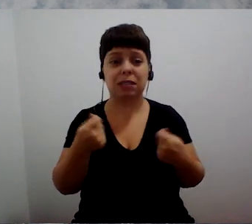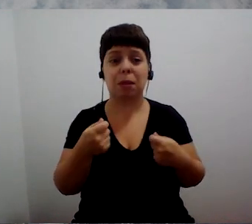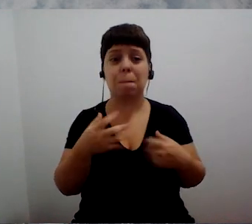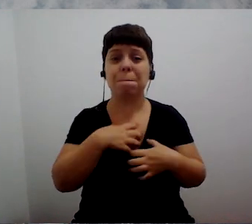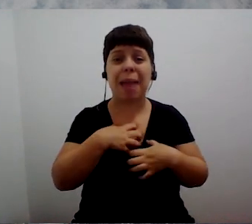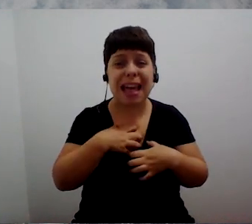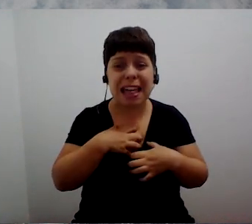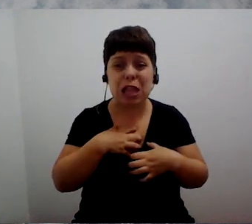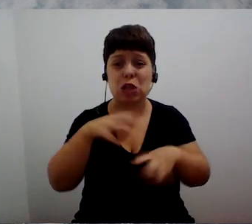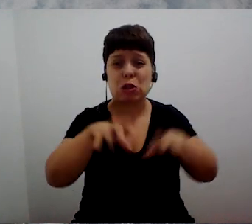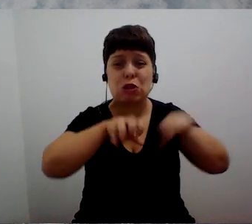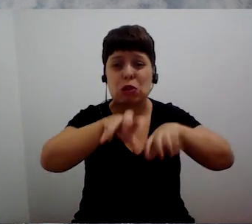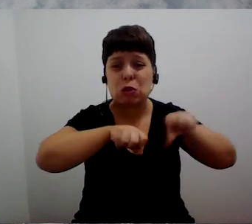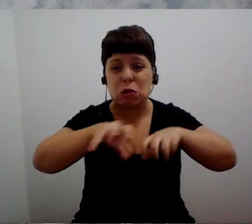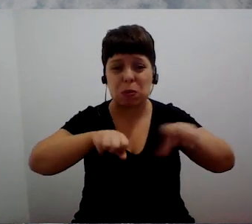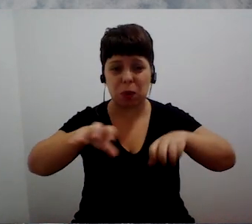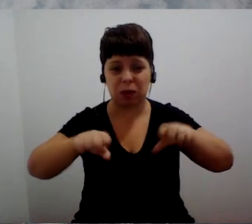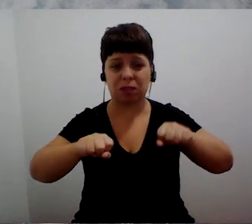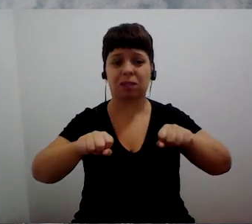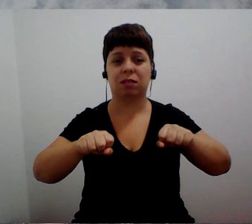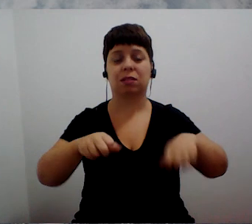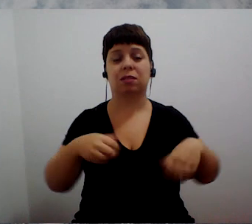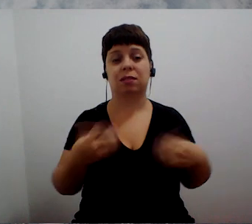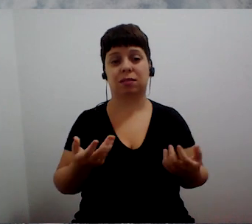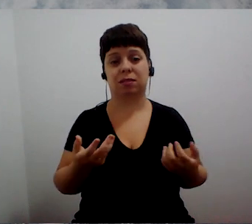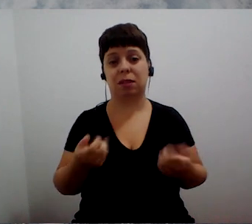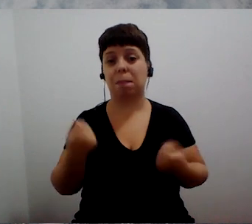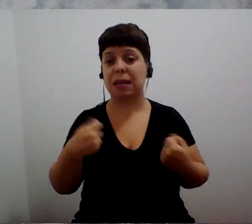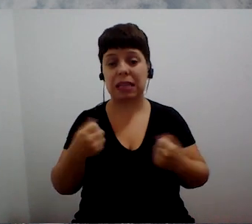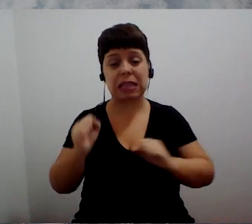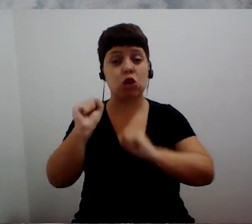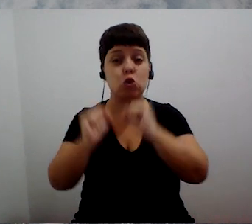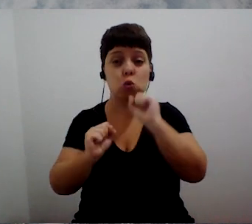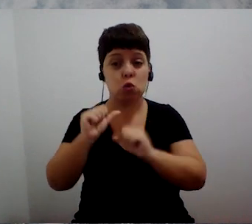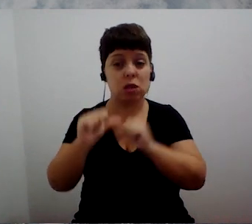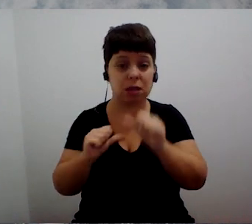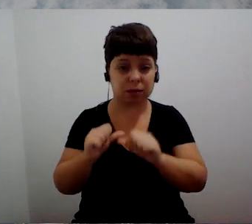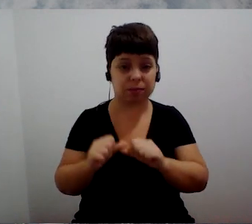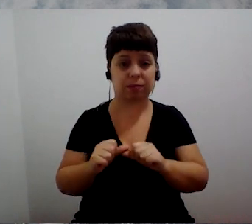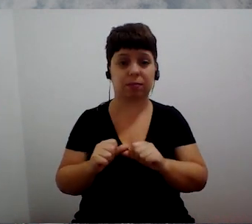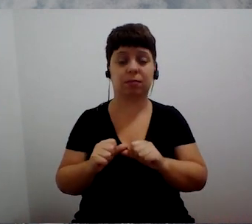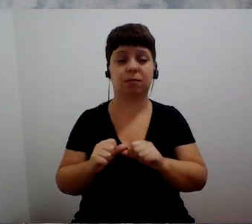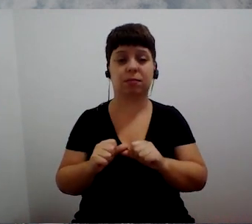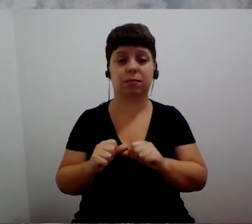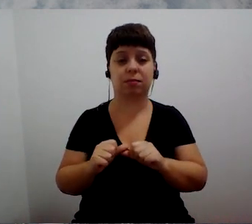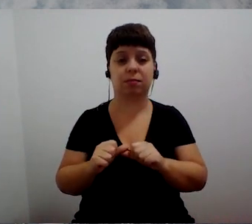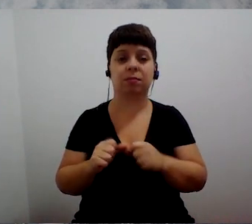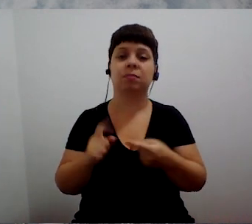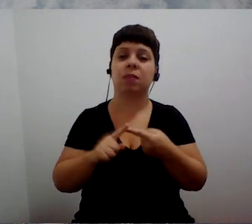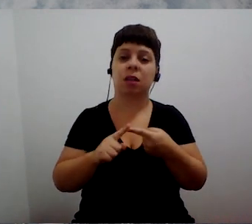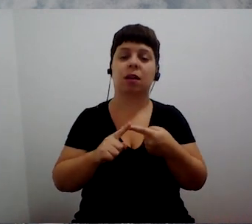exploitation mechanisms, industry chains, and big players in the field, oil and